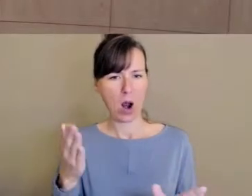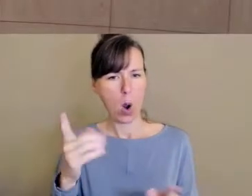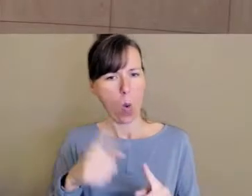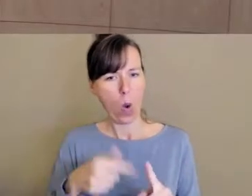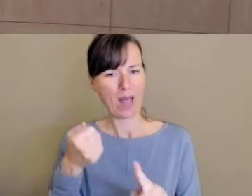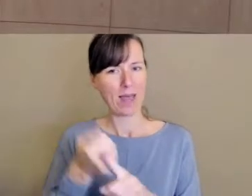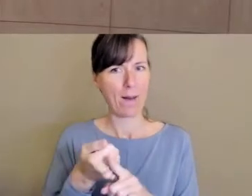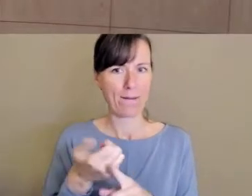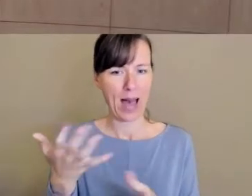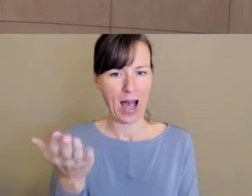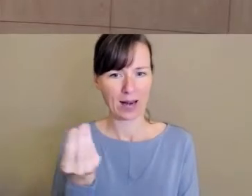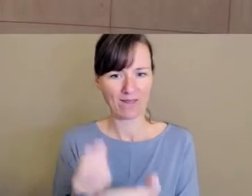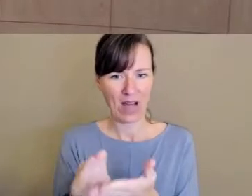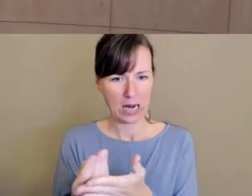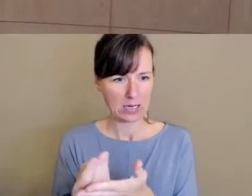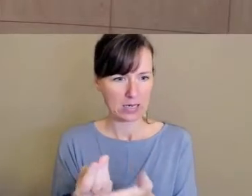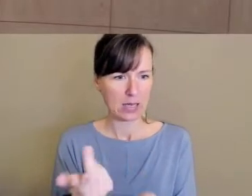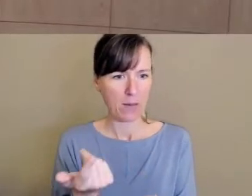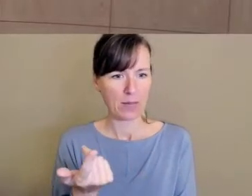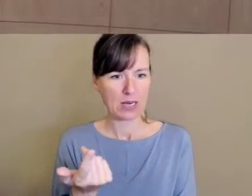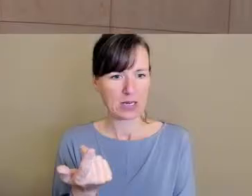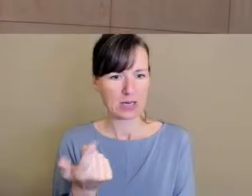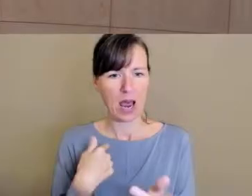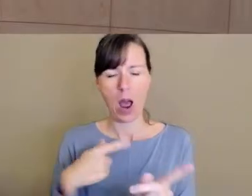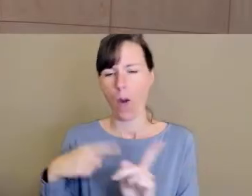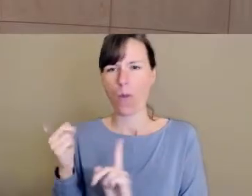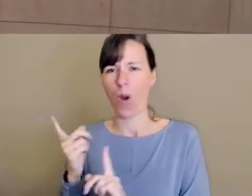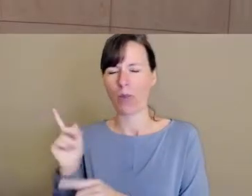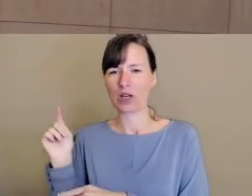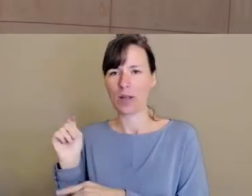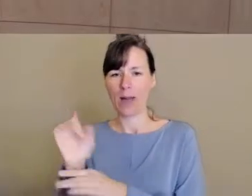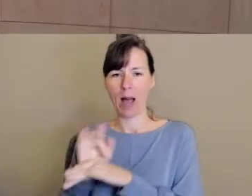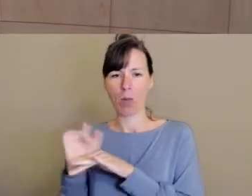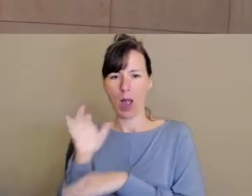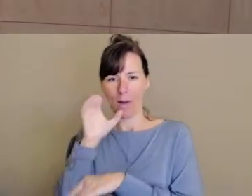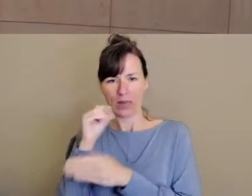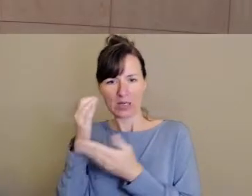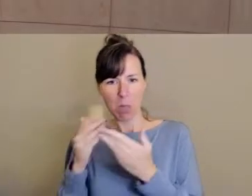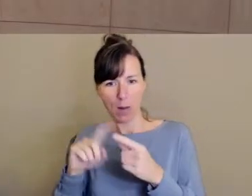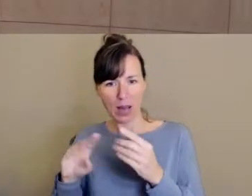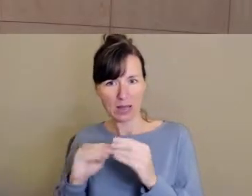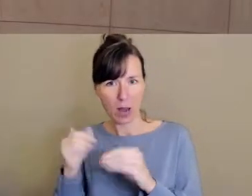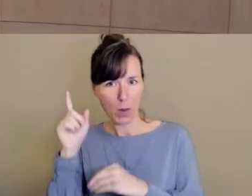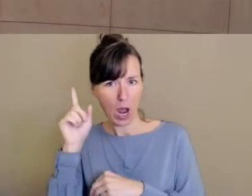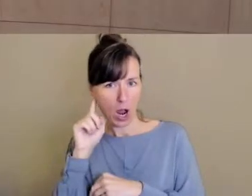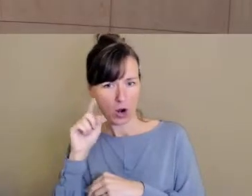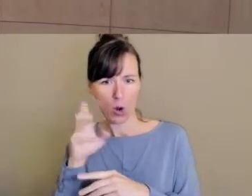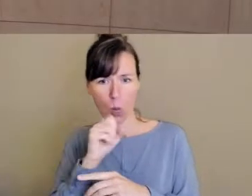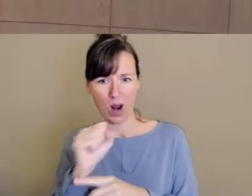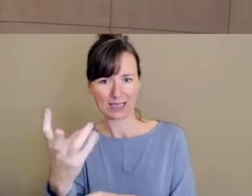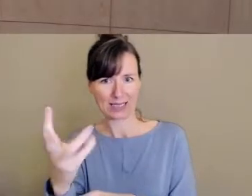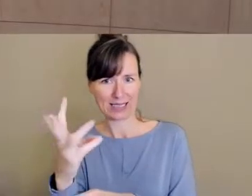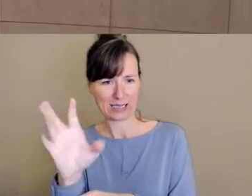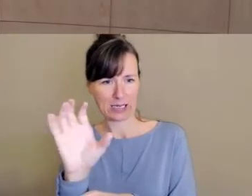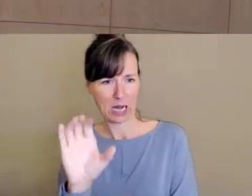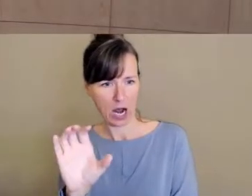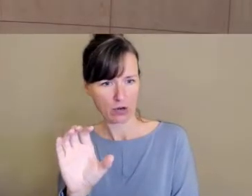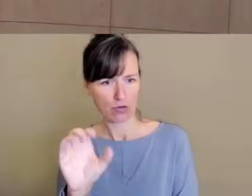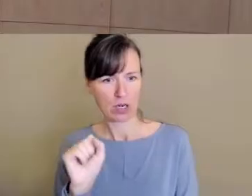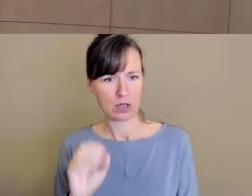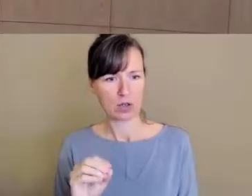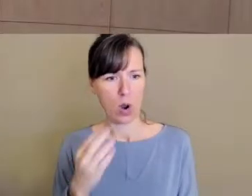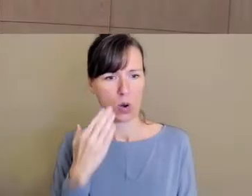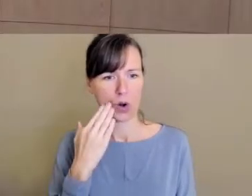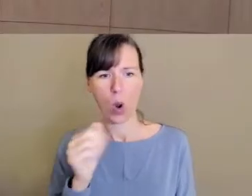right? Okay, so then, since it's not technically a small amount, it's probably close to $10,000 total. If we're doing one